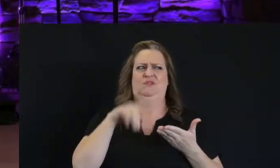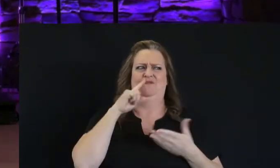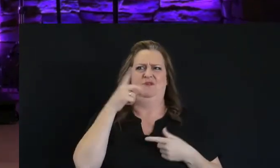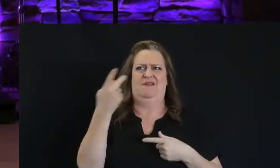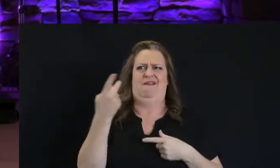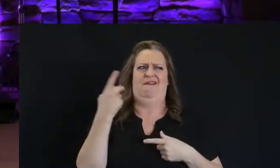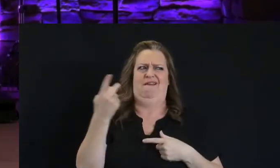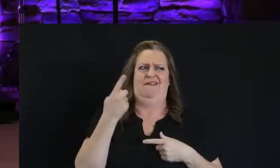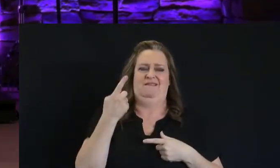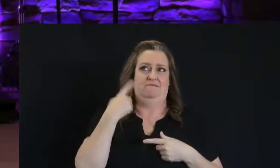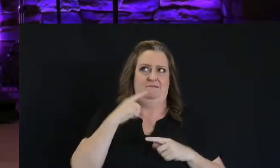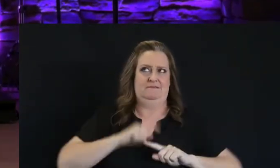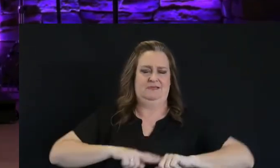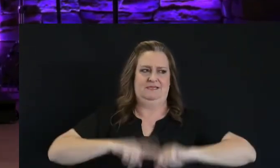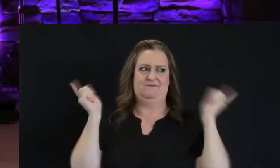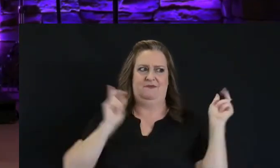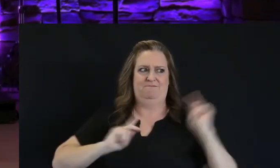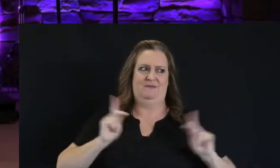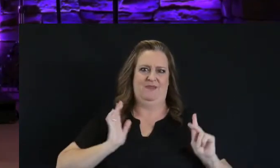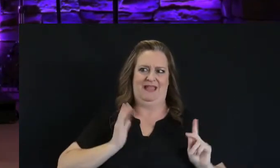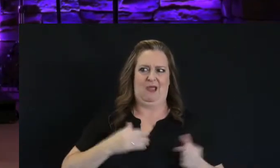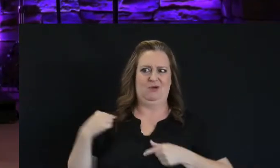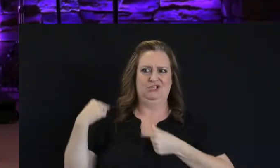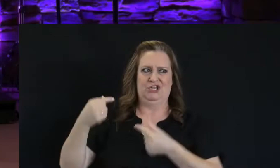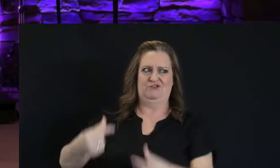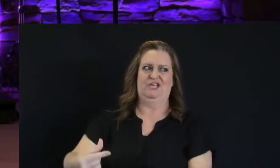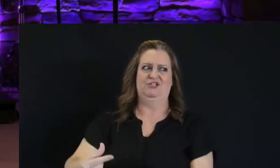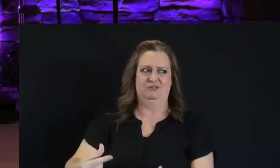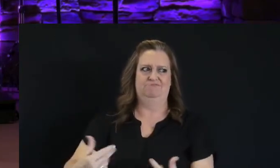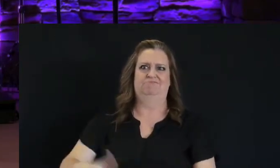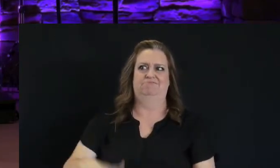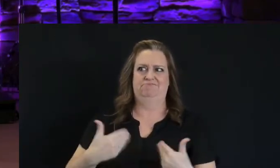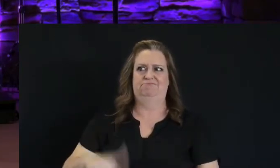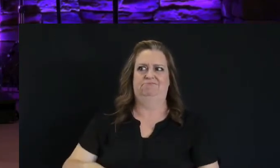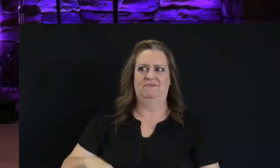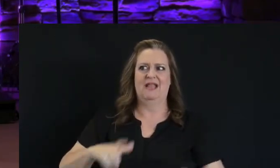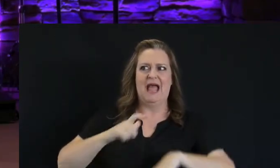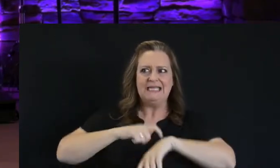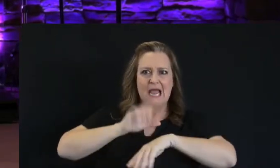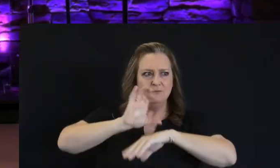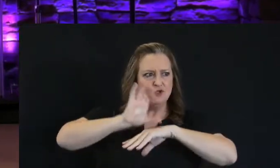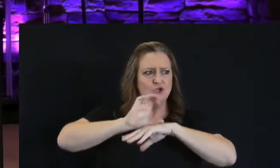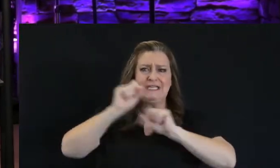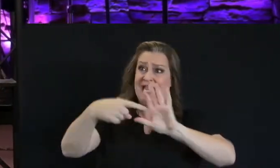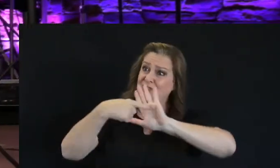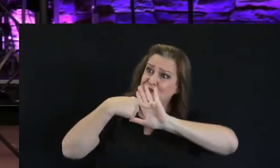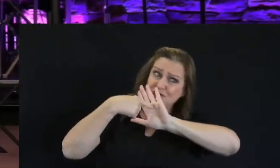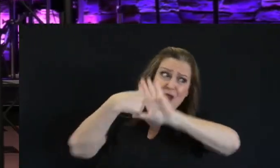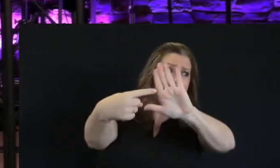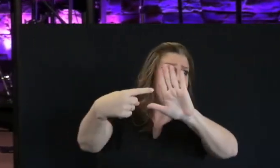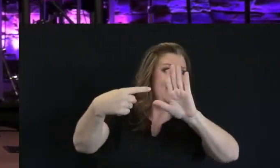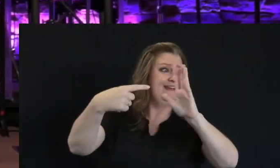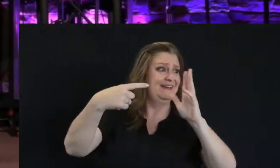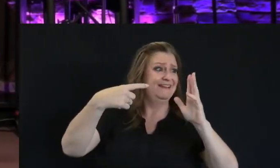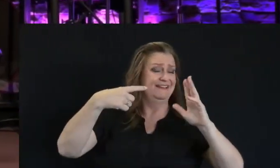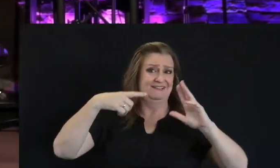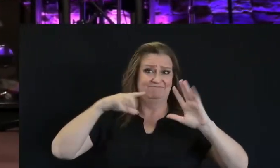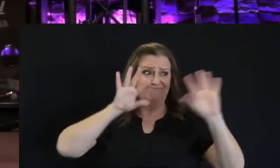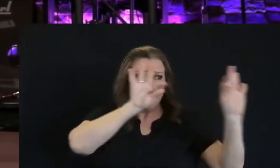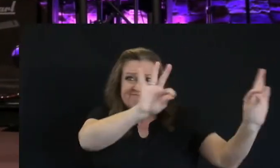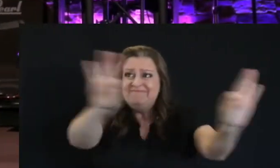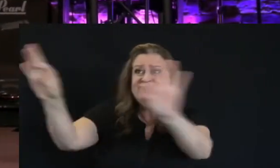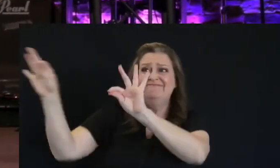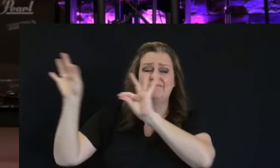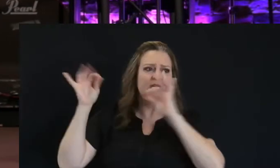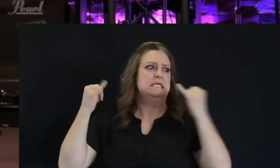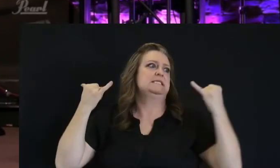being a radically different people in this generation? If ever there were a time that the church could shine, it's now. In a world that is